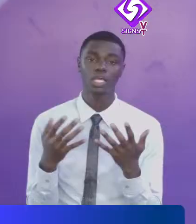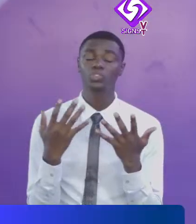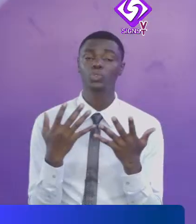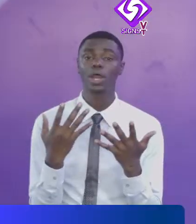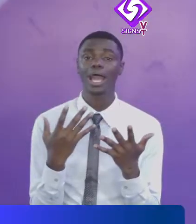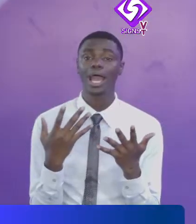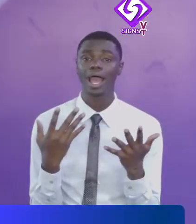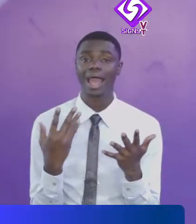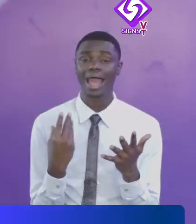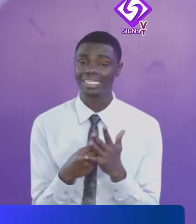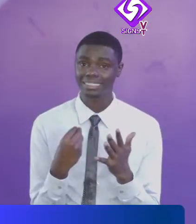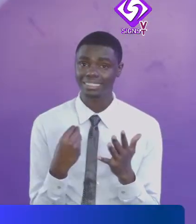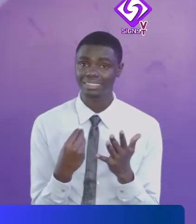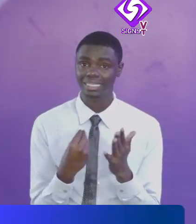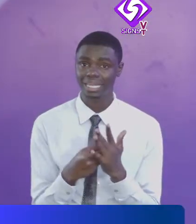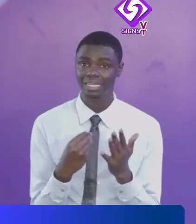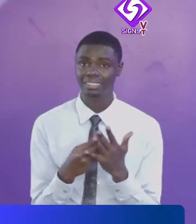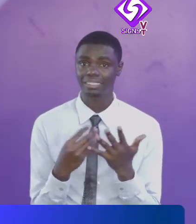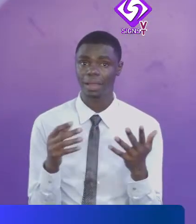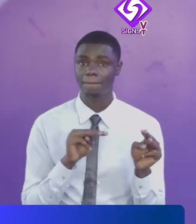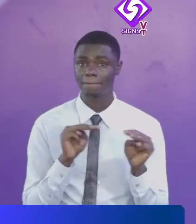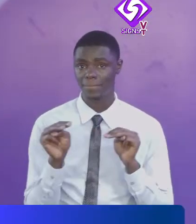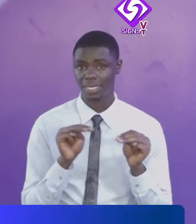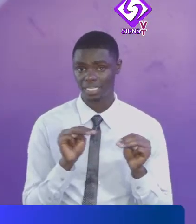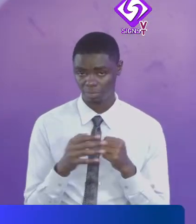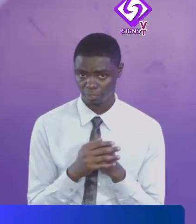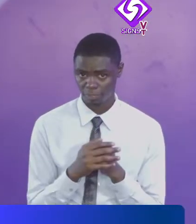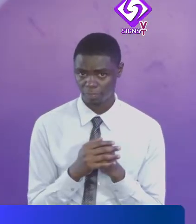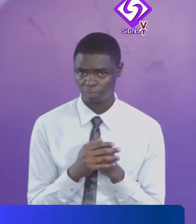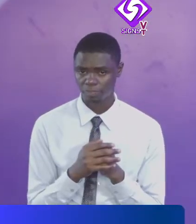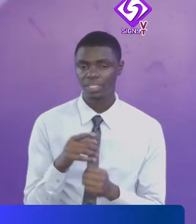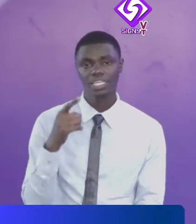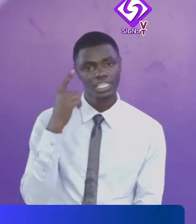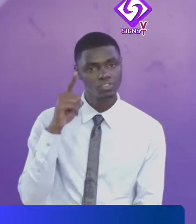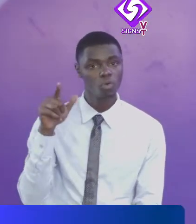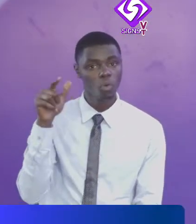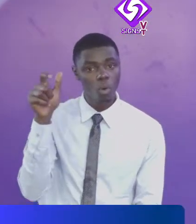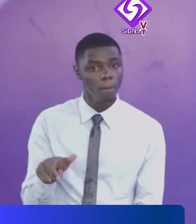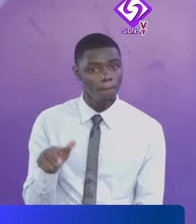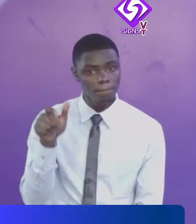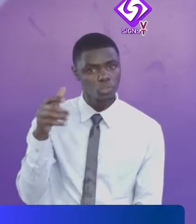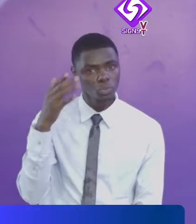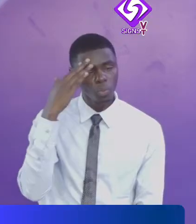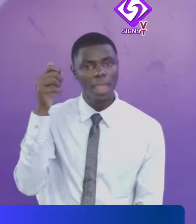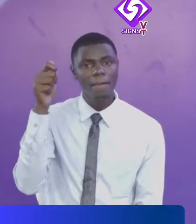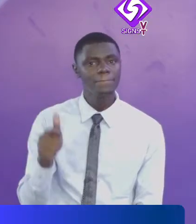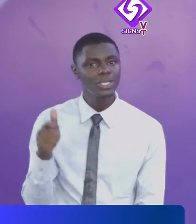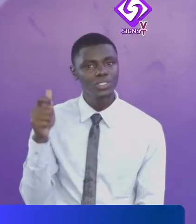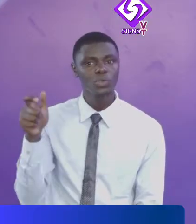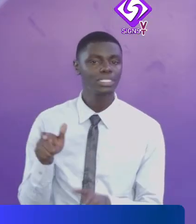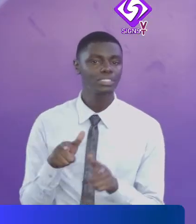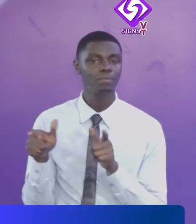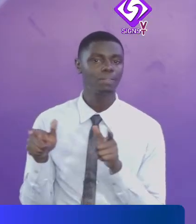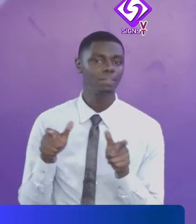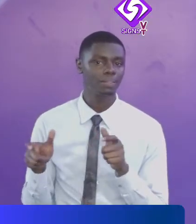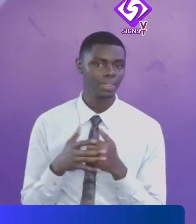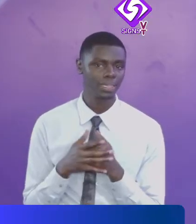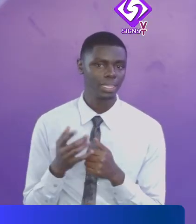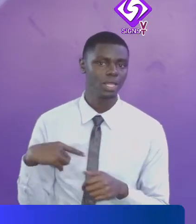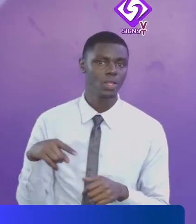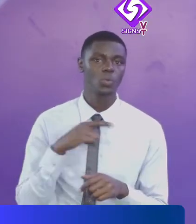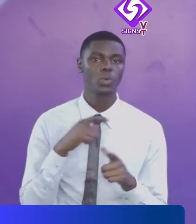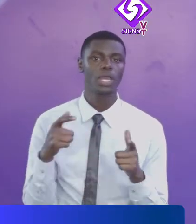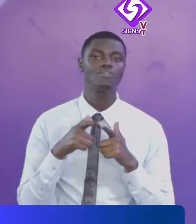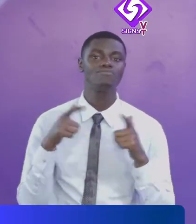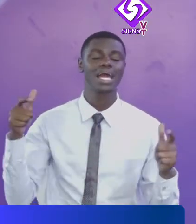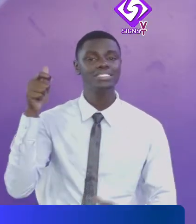or offering has largely been for pension management. Why? Because pensions are regulated. And we have large pensions